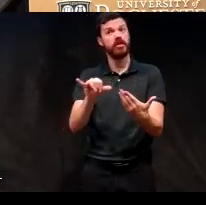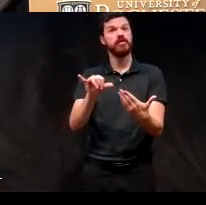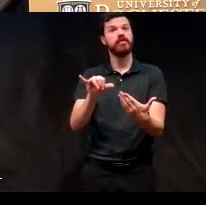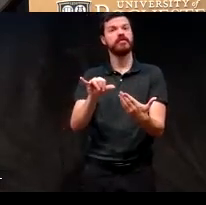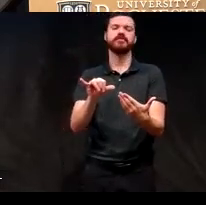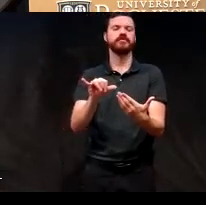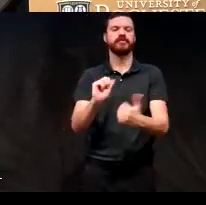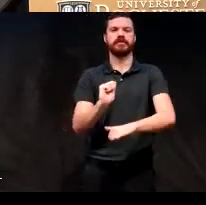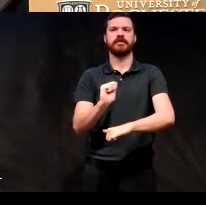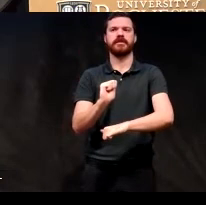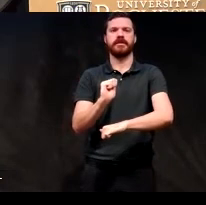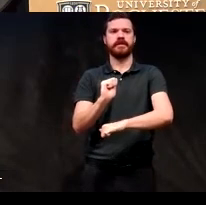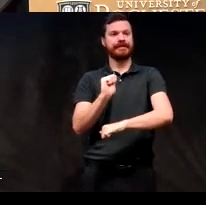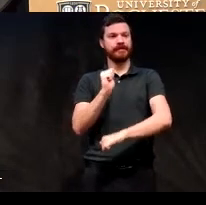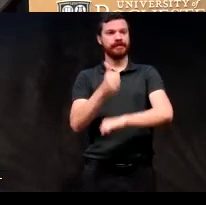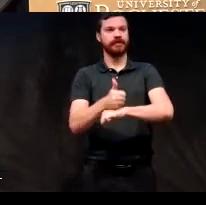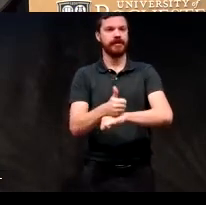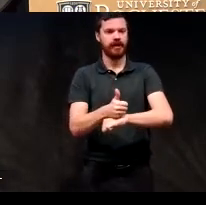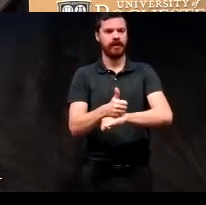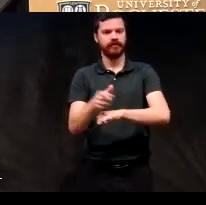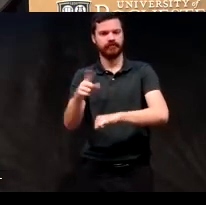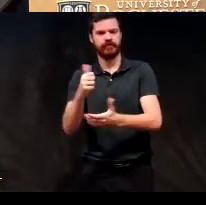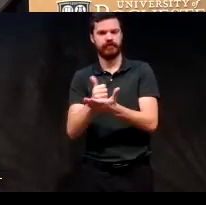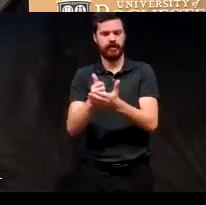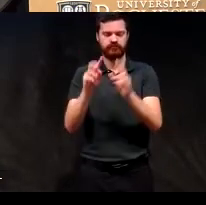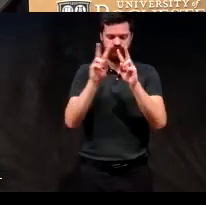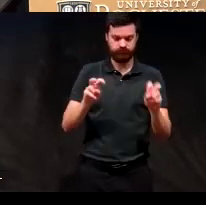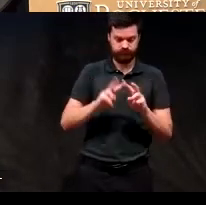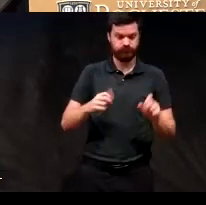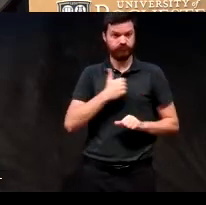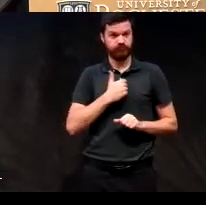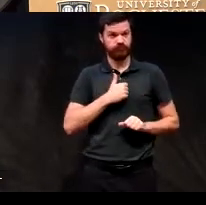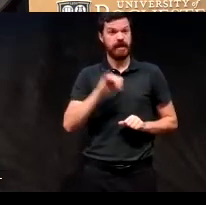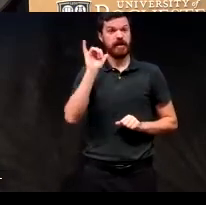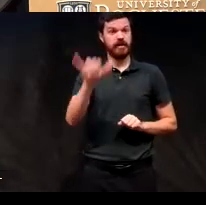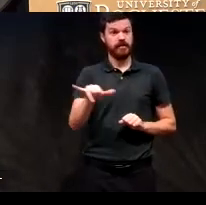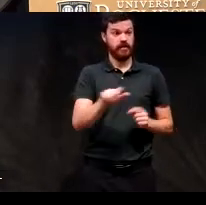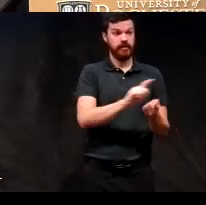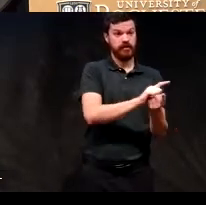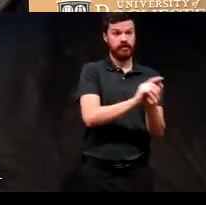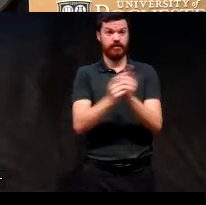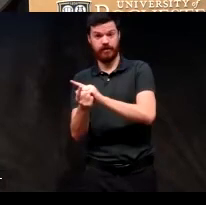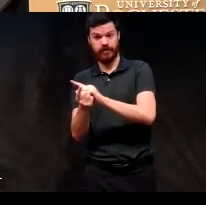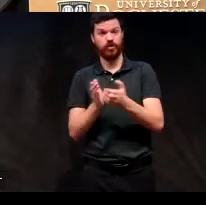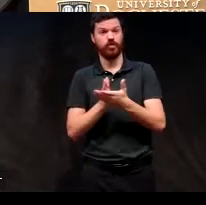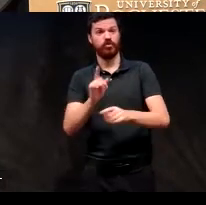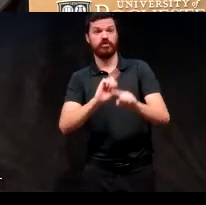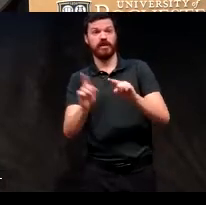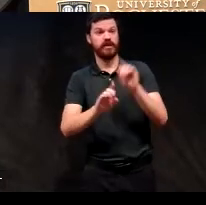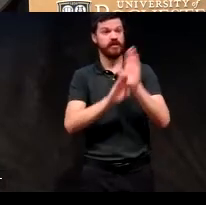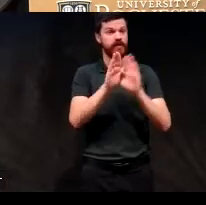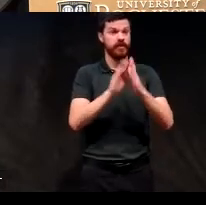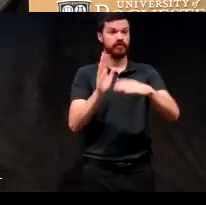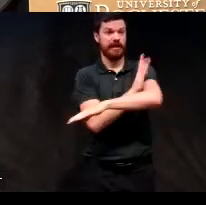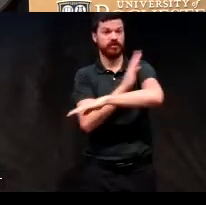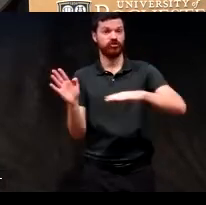the stage for those initial parts of mentalization? And do you think those would be translatable through the developmental spectrum? Yeah,